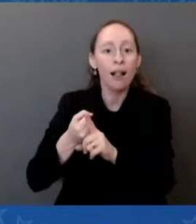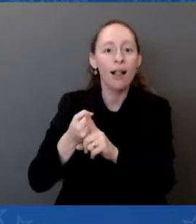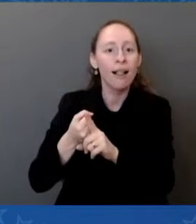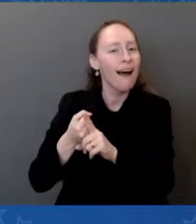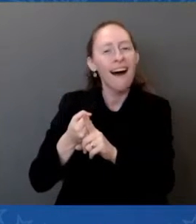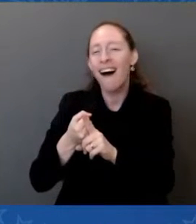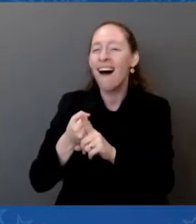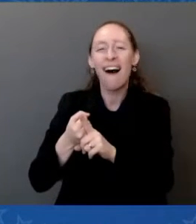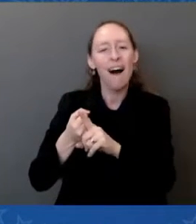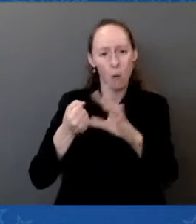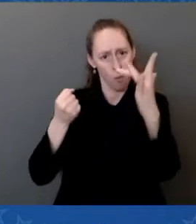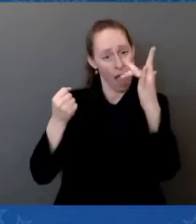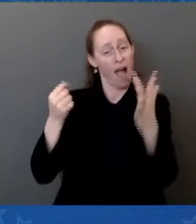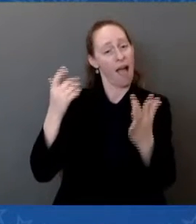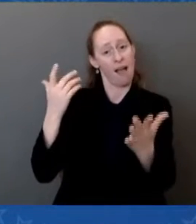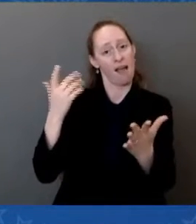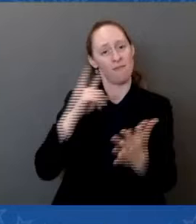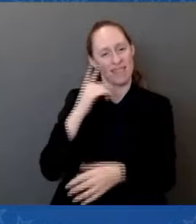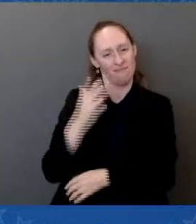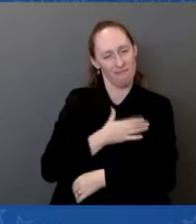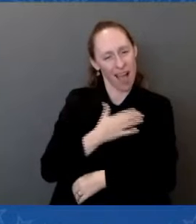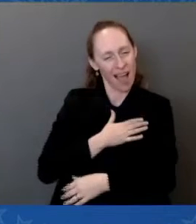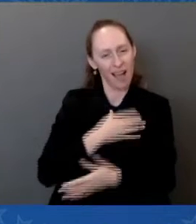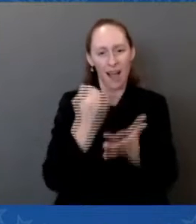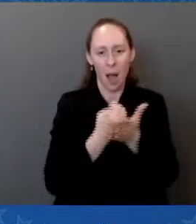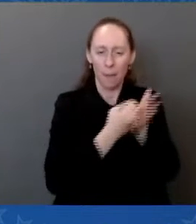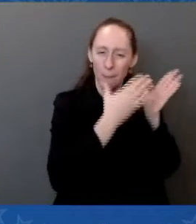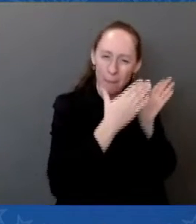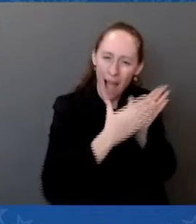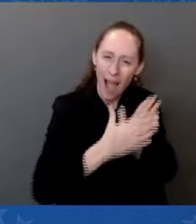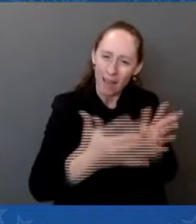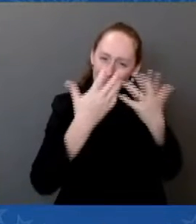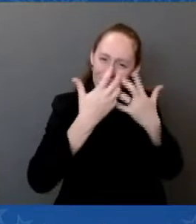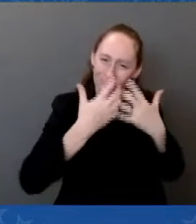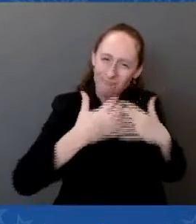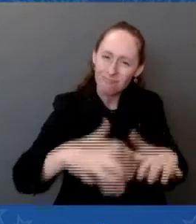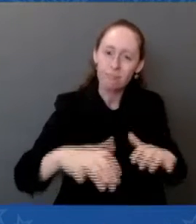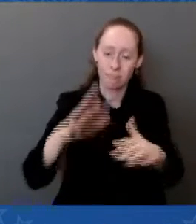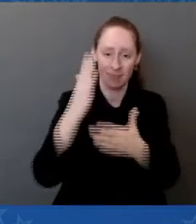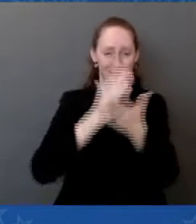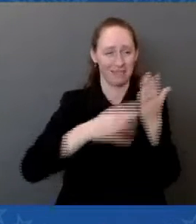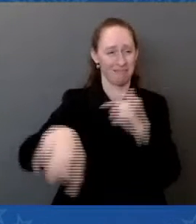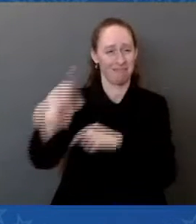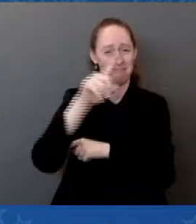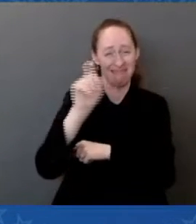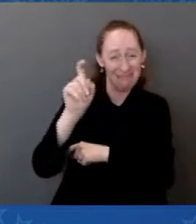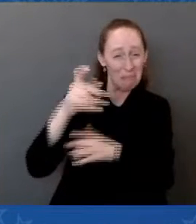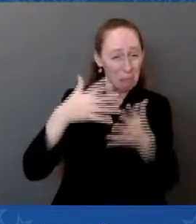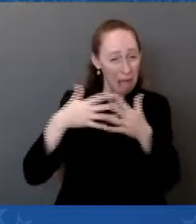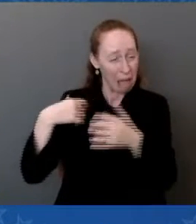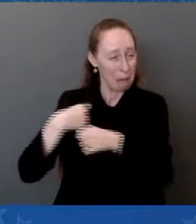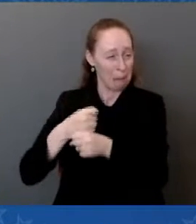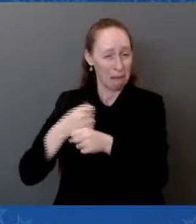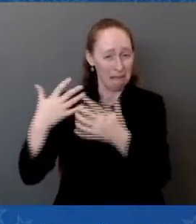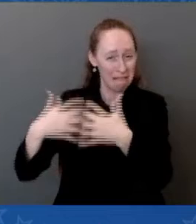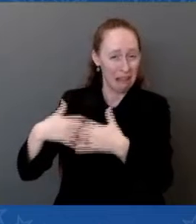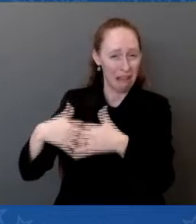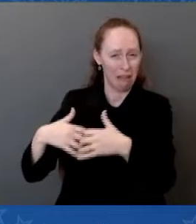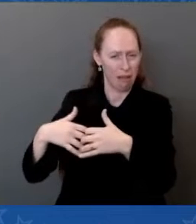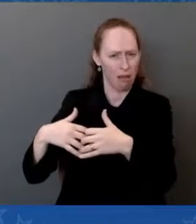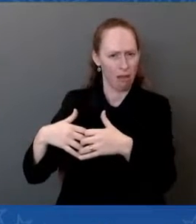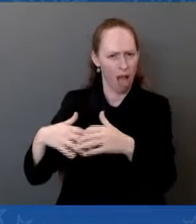manufacturing, not me, not the secretary, not the American people. Make it in America is no longer